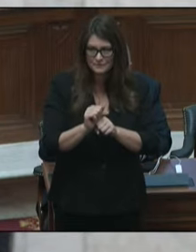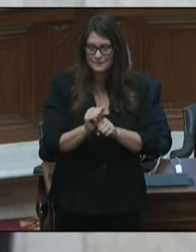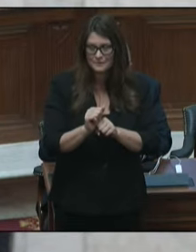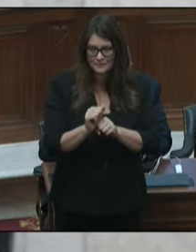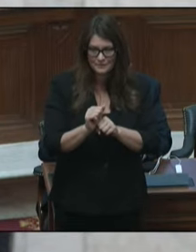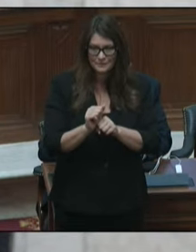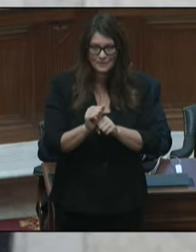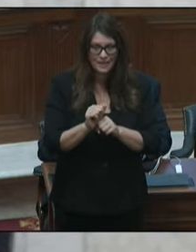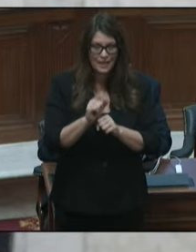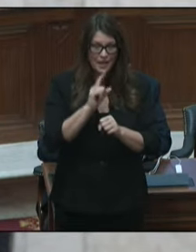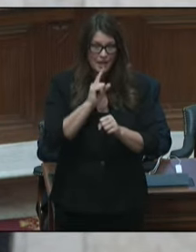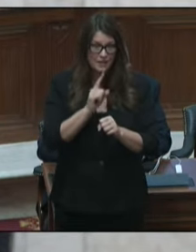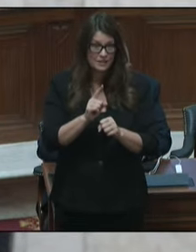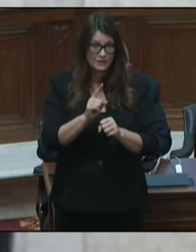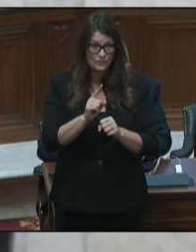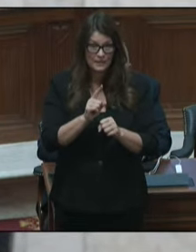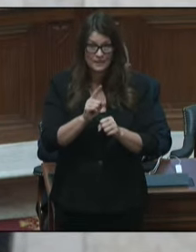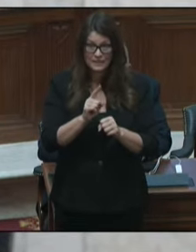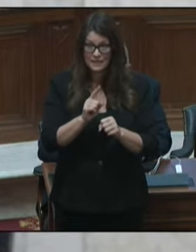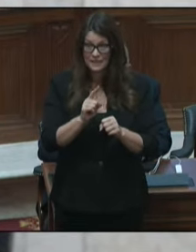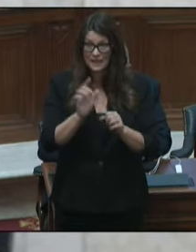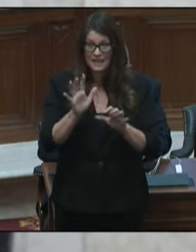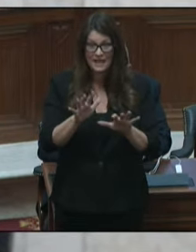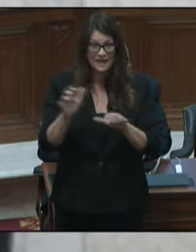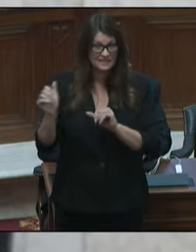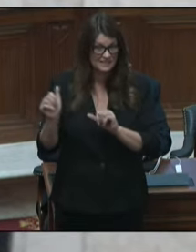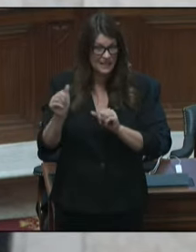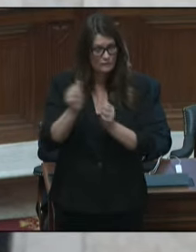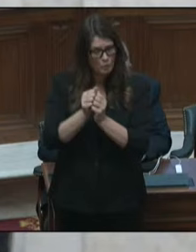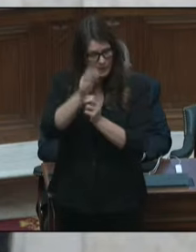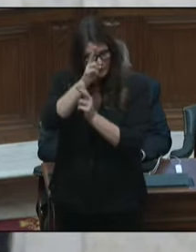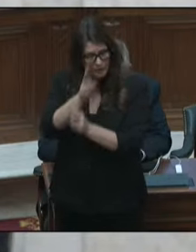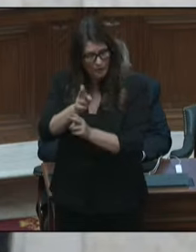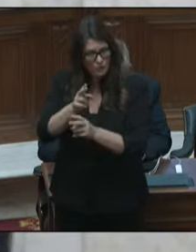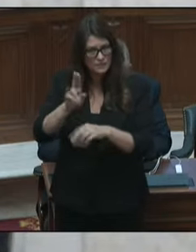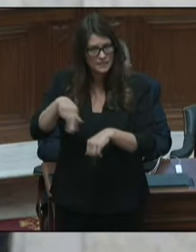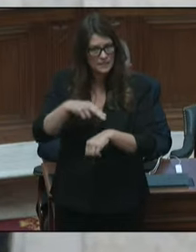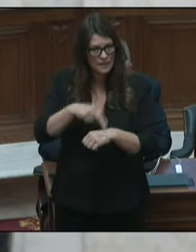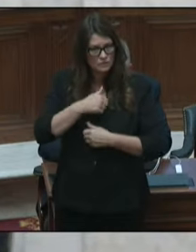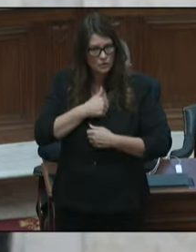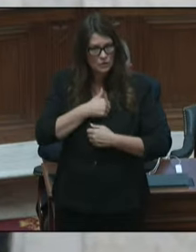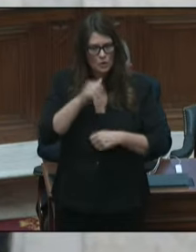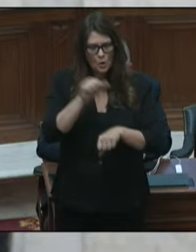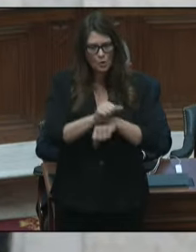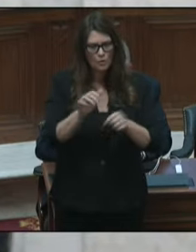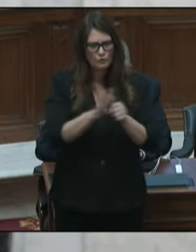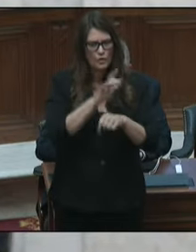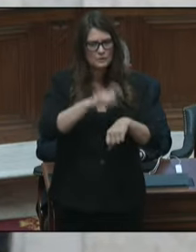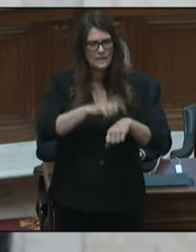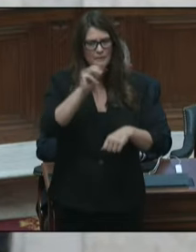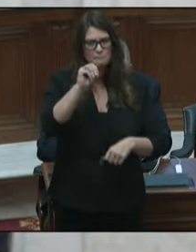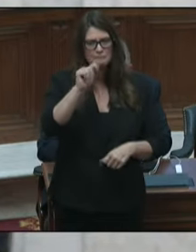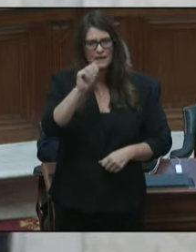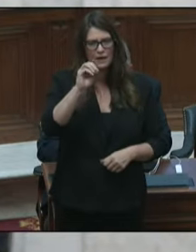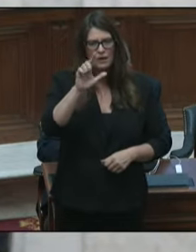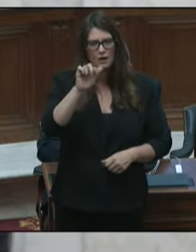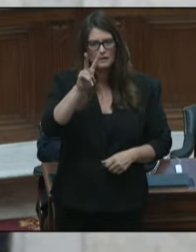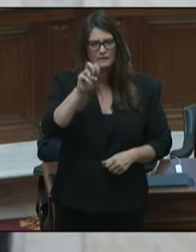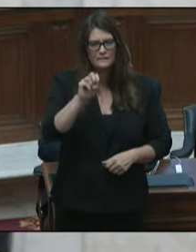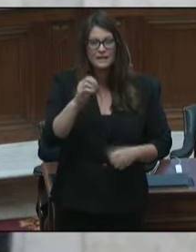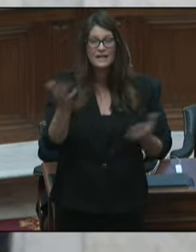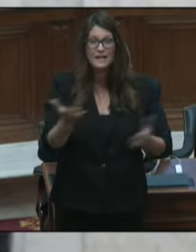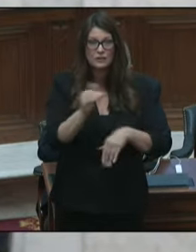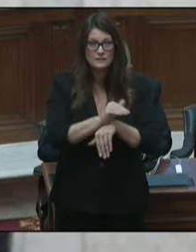he has been honorably discharged from the National Guard, and he's working full-time at Mount Olive, and he's with us tonight.